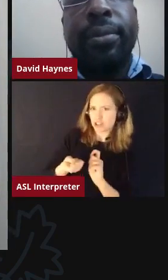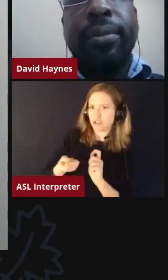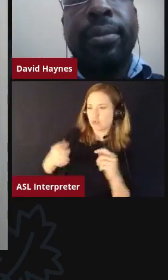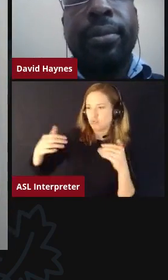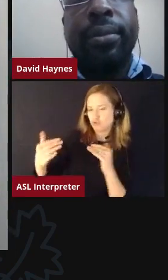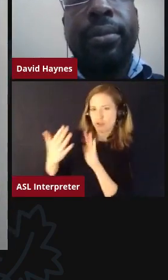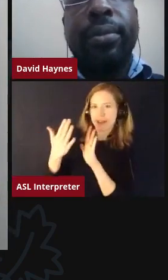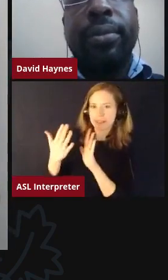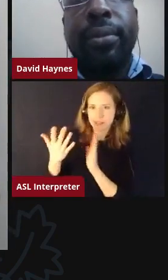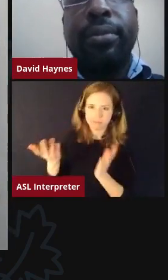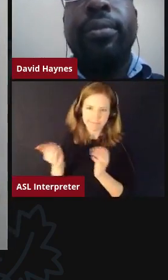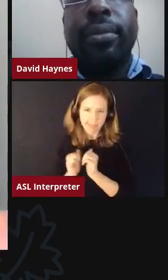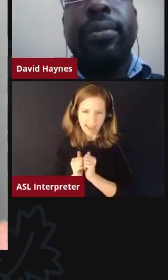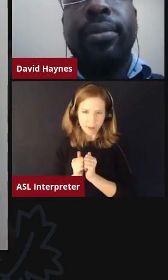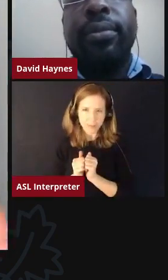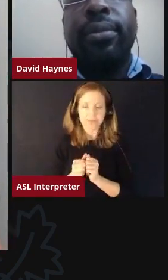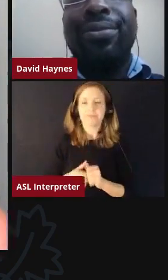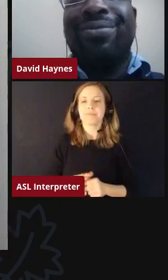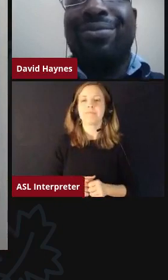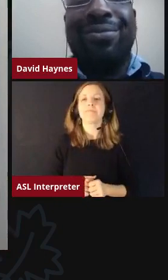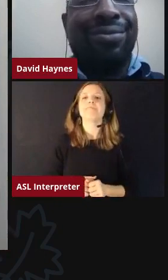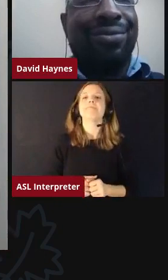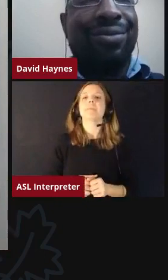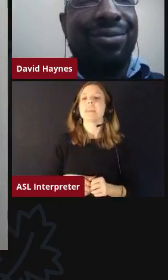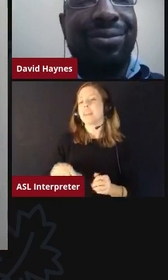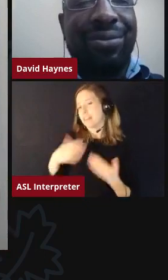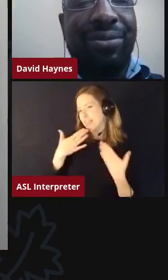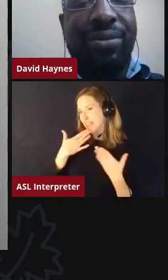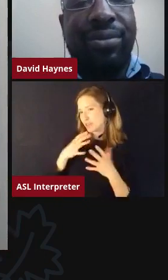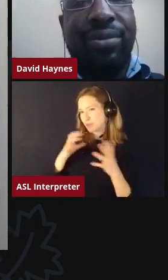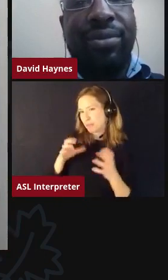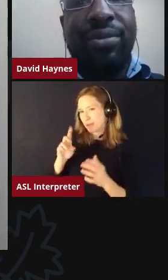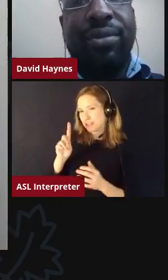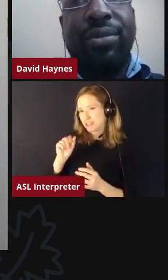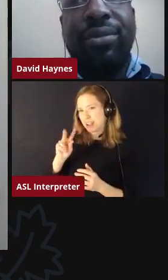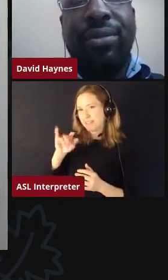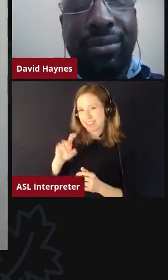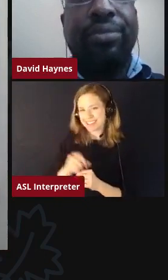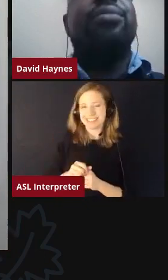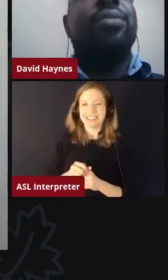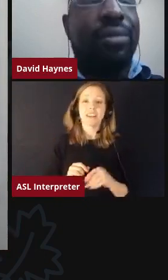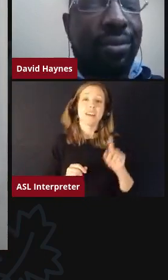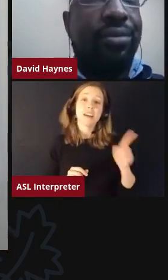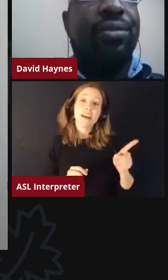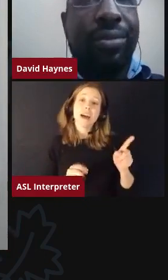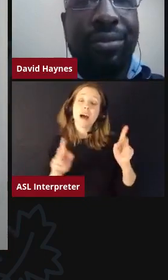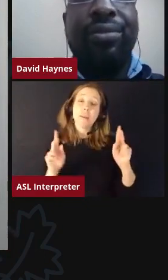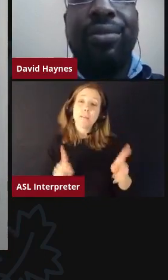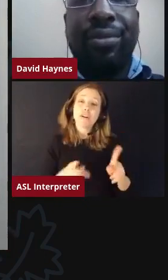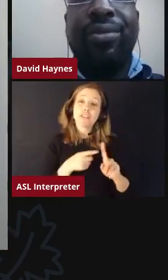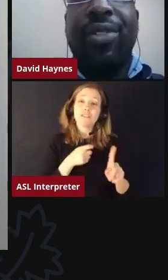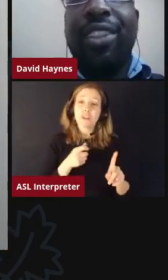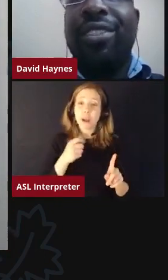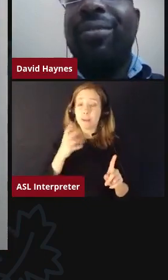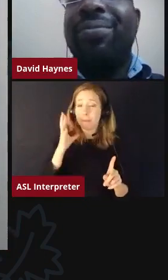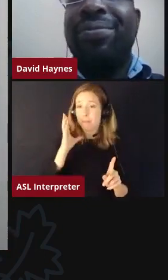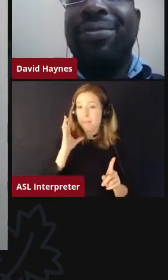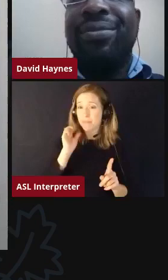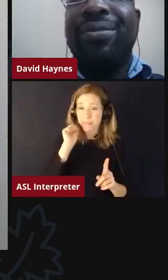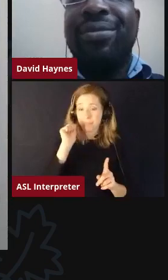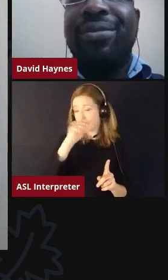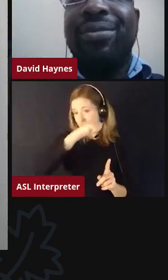on a lighter note. Well, if you call it that. You are from Alaska. Okay. I